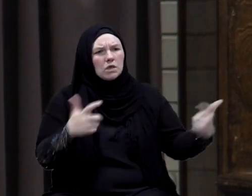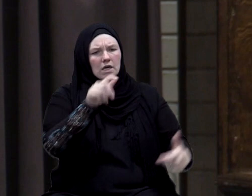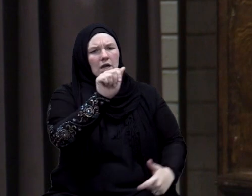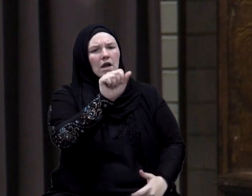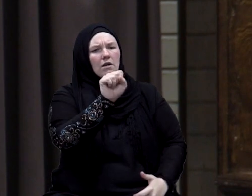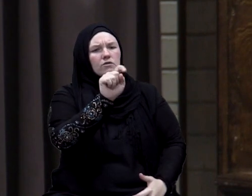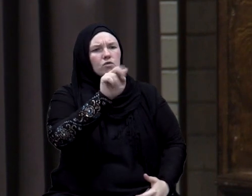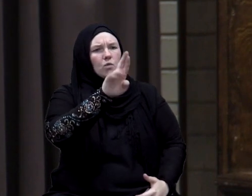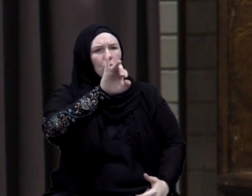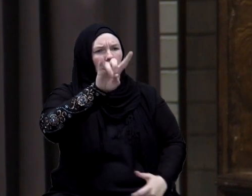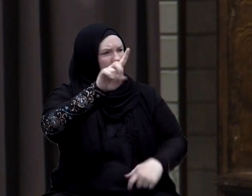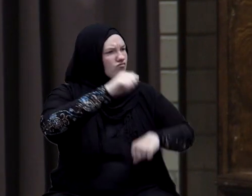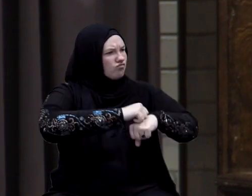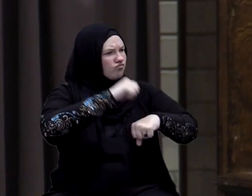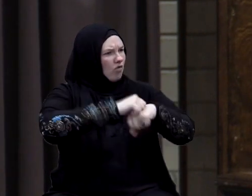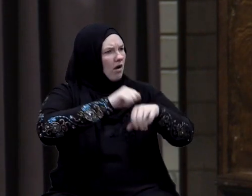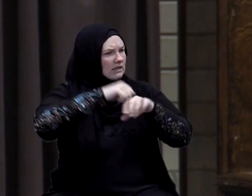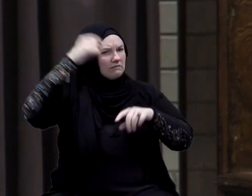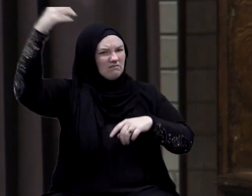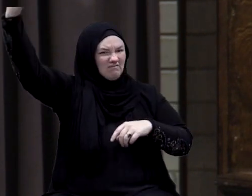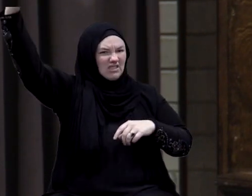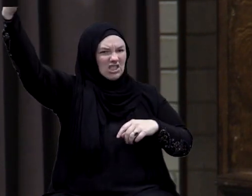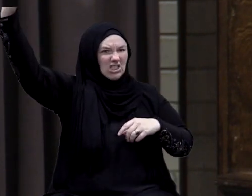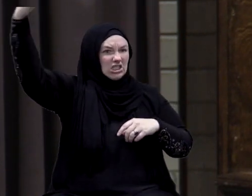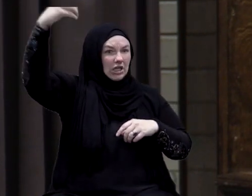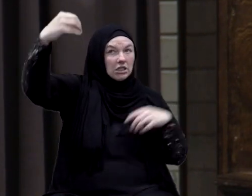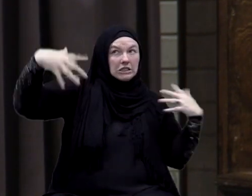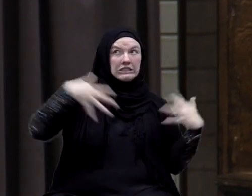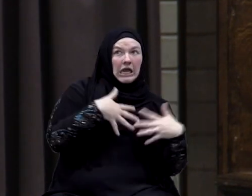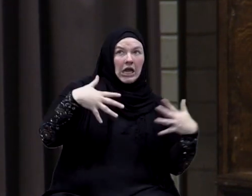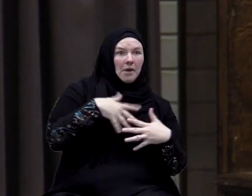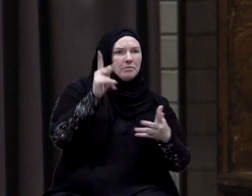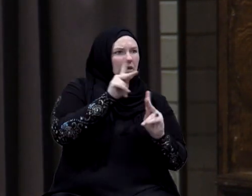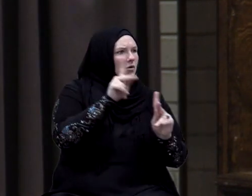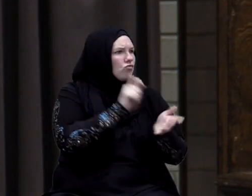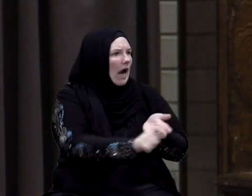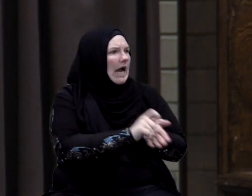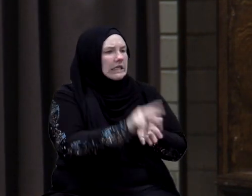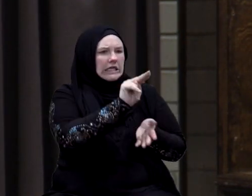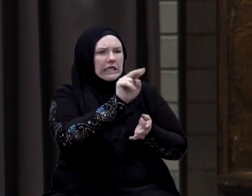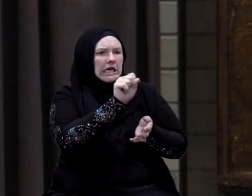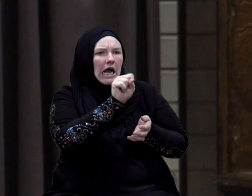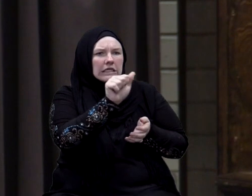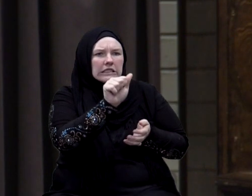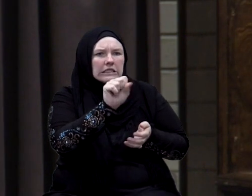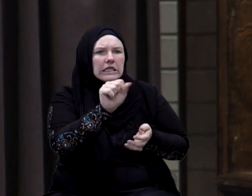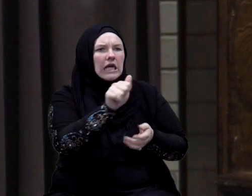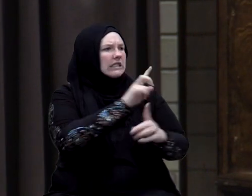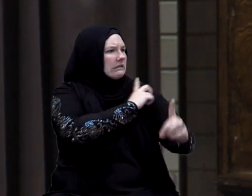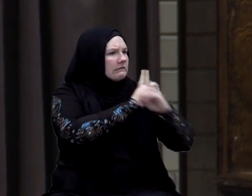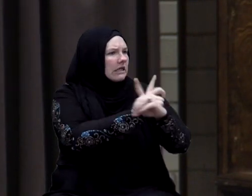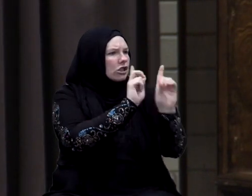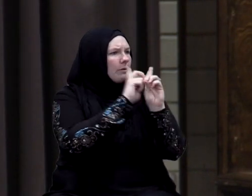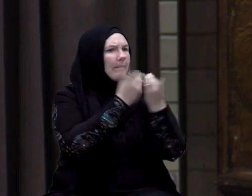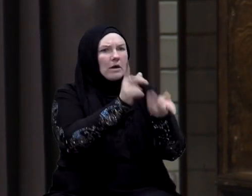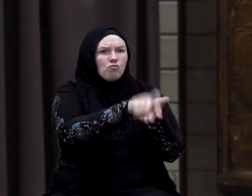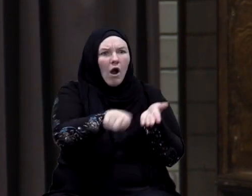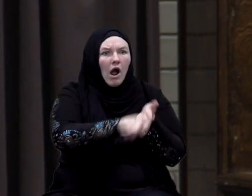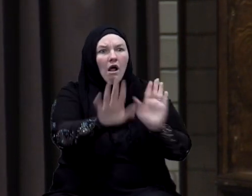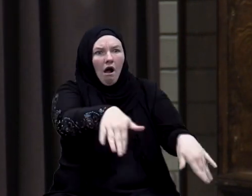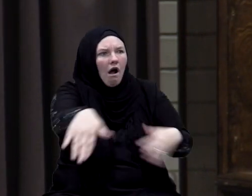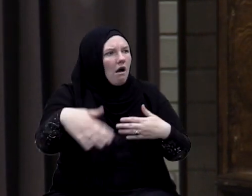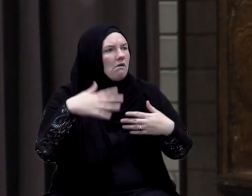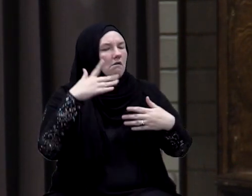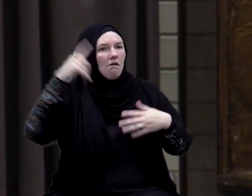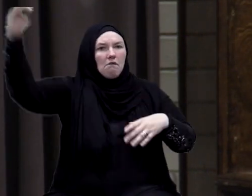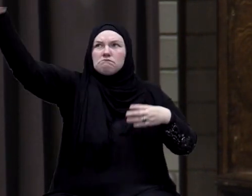asteroid that was scary. Everybody is writing, NASA and the Defense Department, and everybody is writing that it